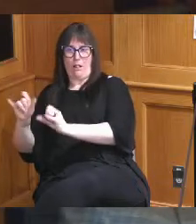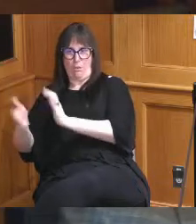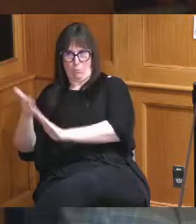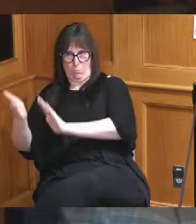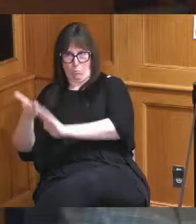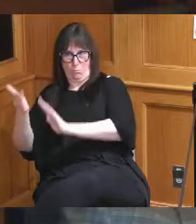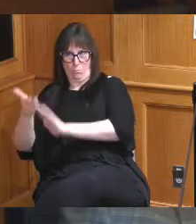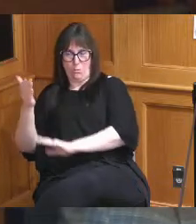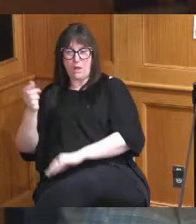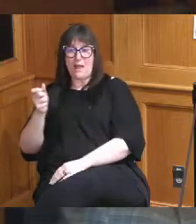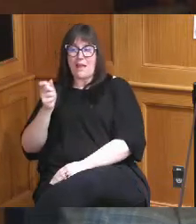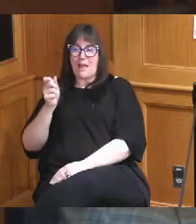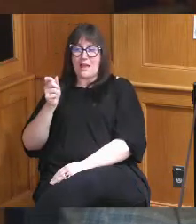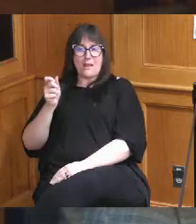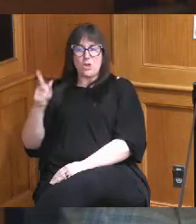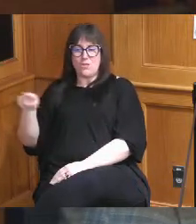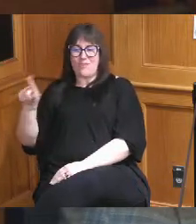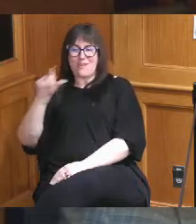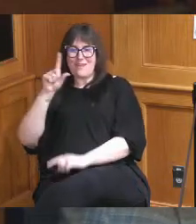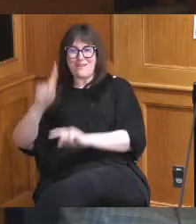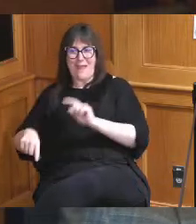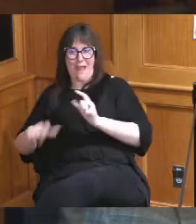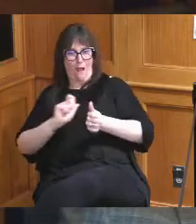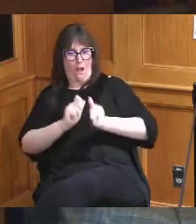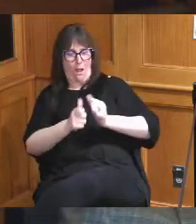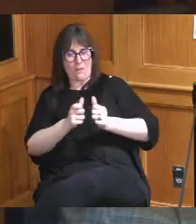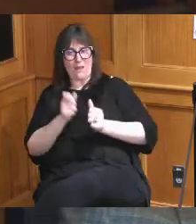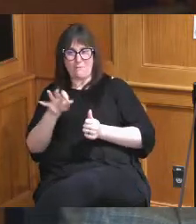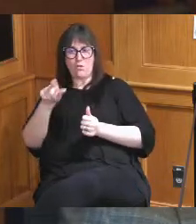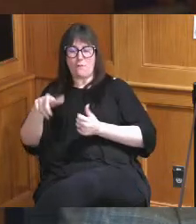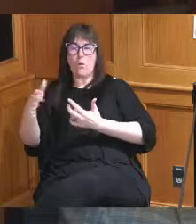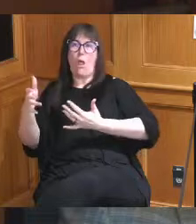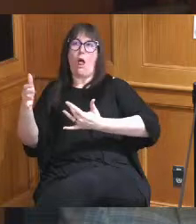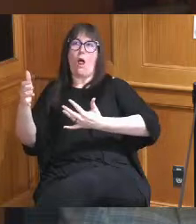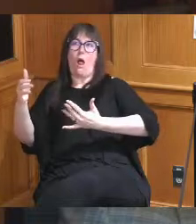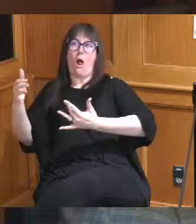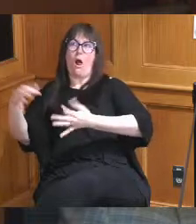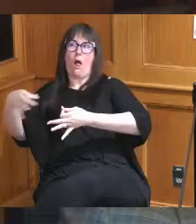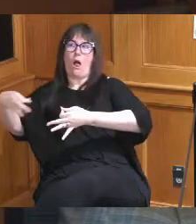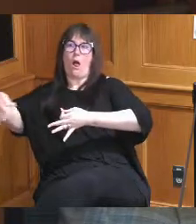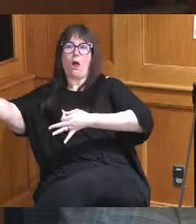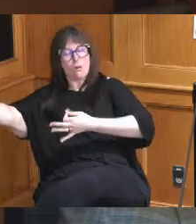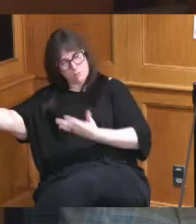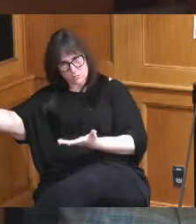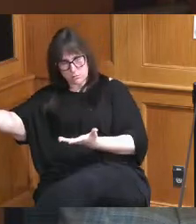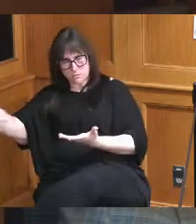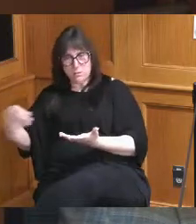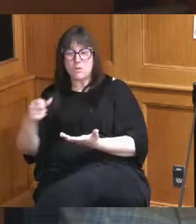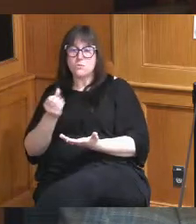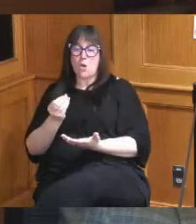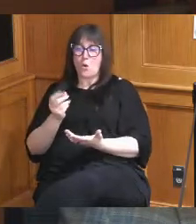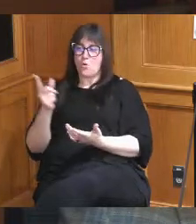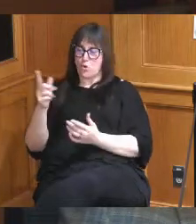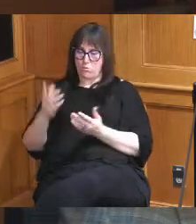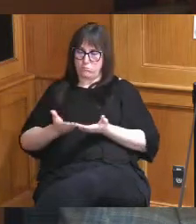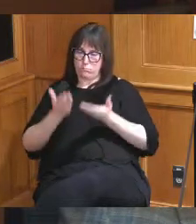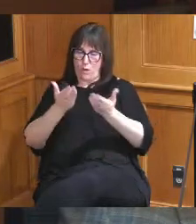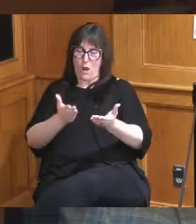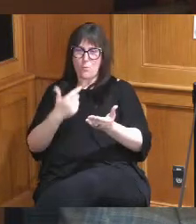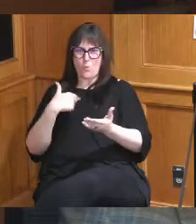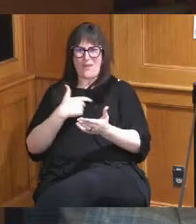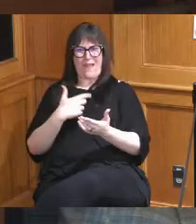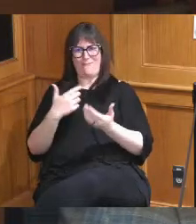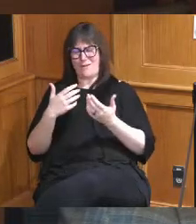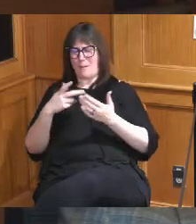if you got to wait 180 days. And so you thought of all these different things. You brought them forward. We got a solid